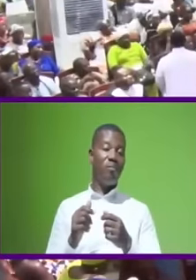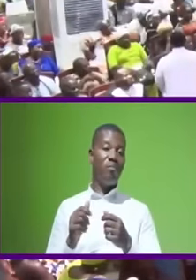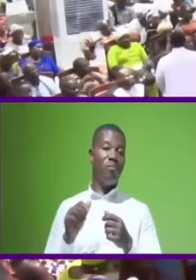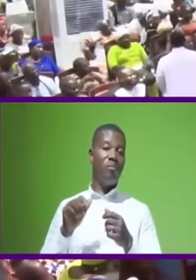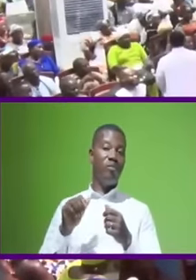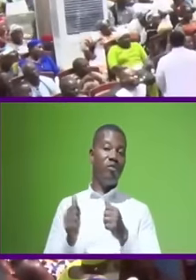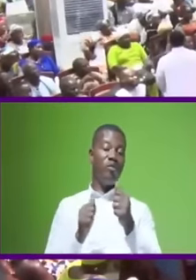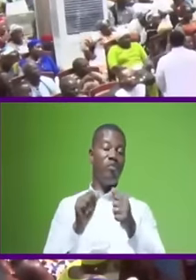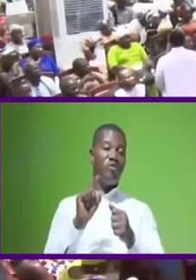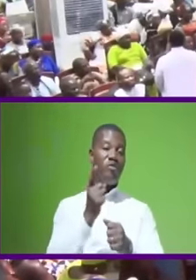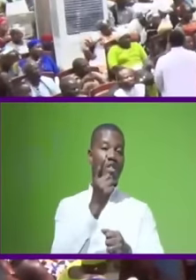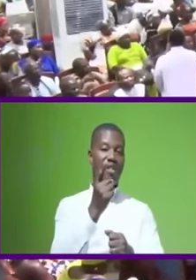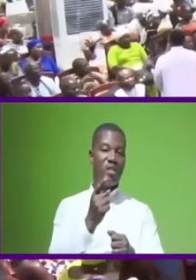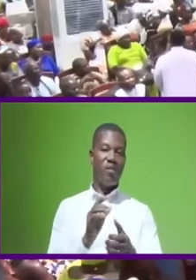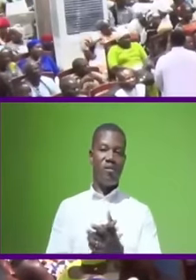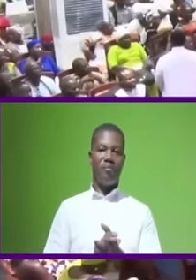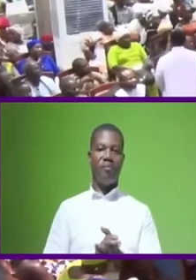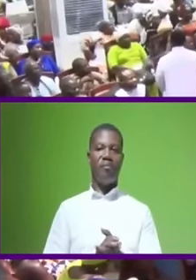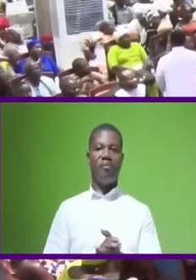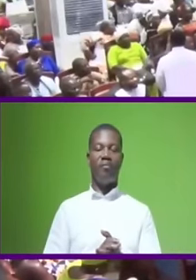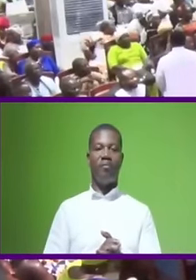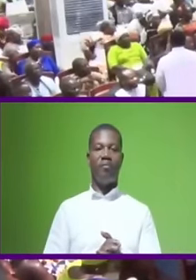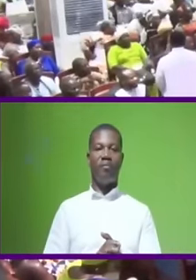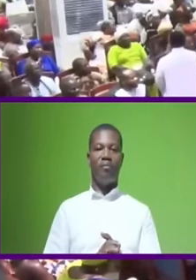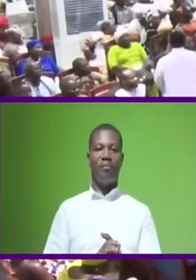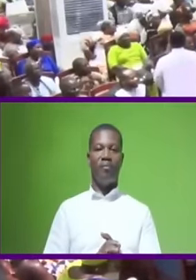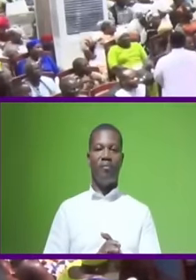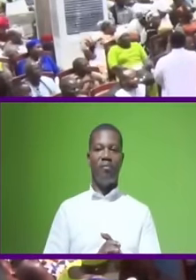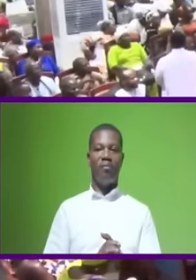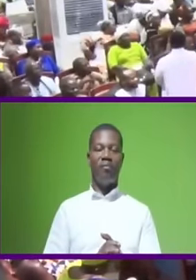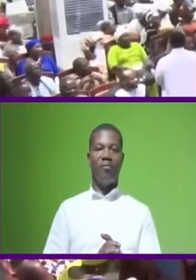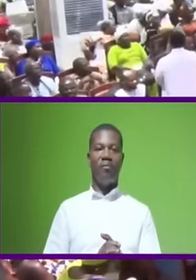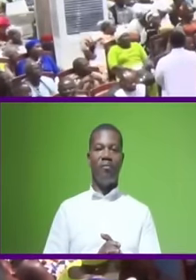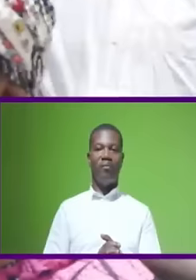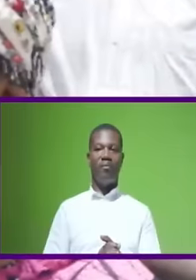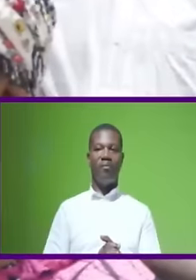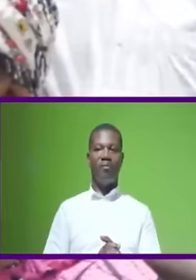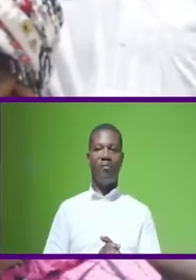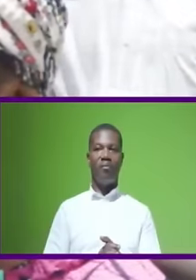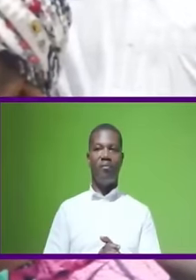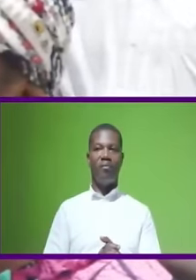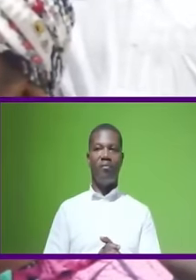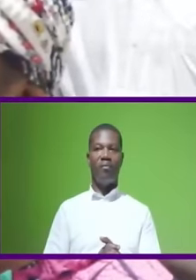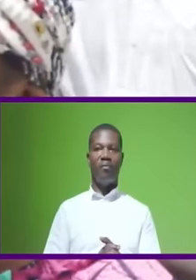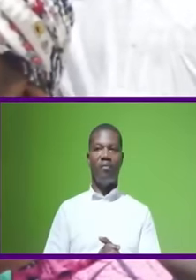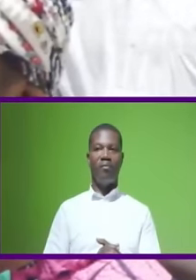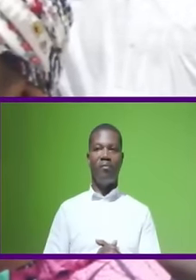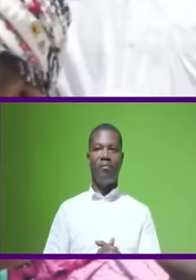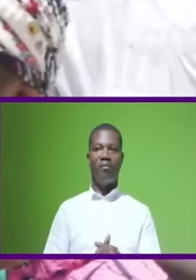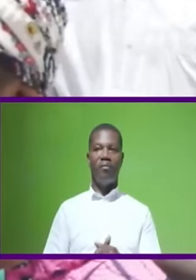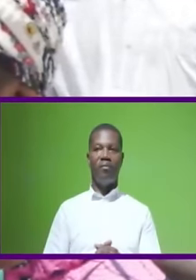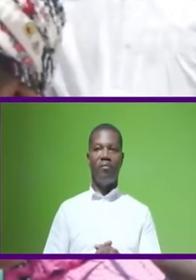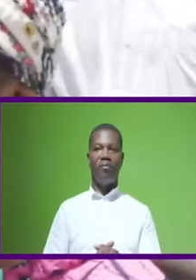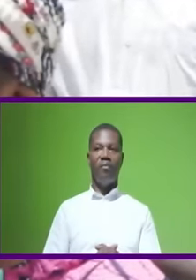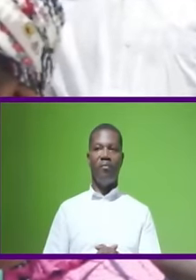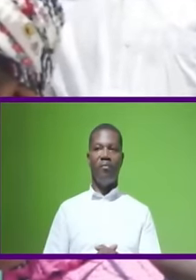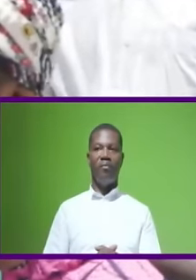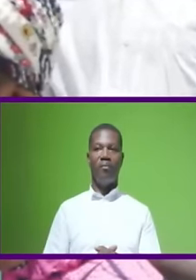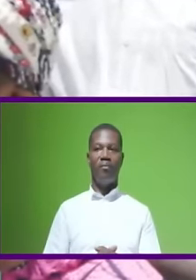Giving an evil counsel to your husband. That we are following him and that he's giving this money out. No, come ahead of